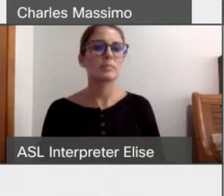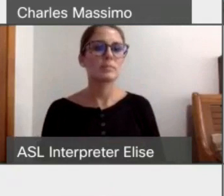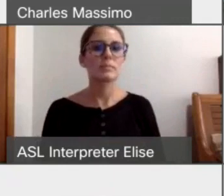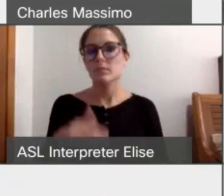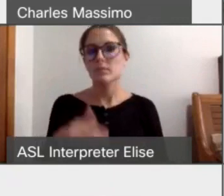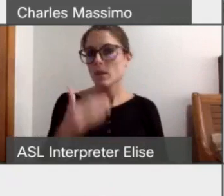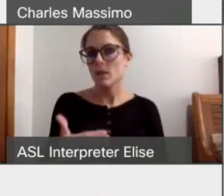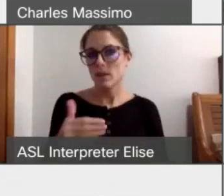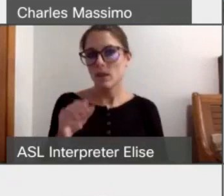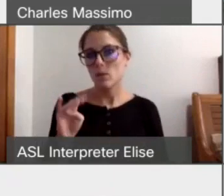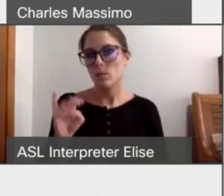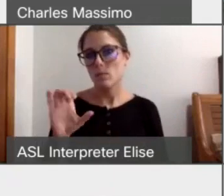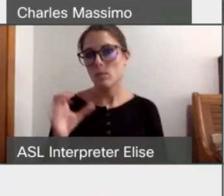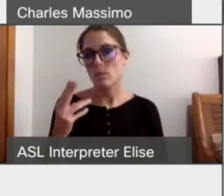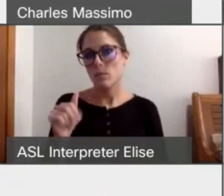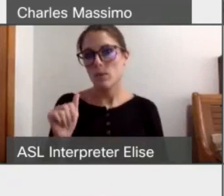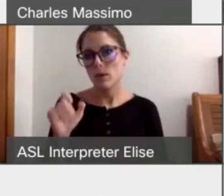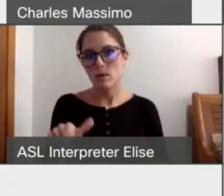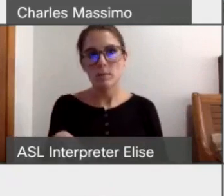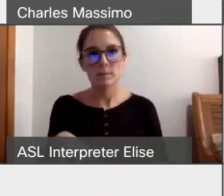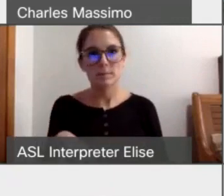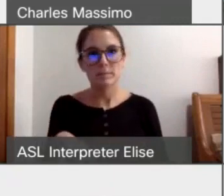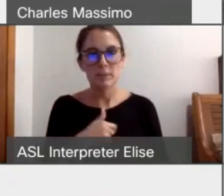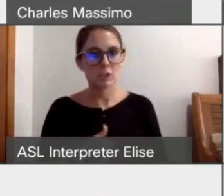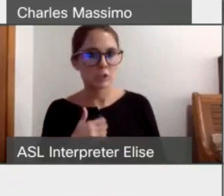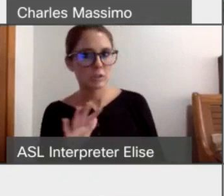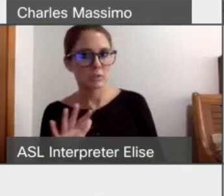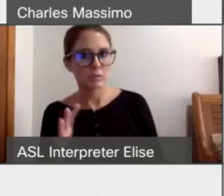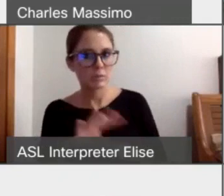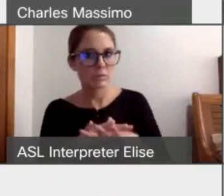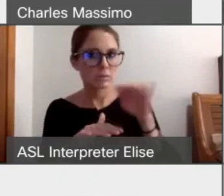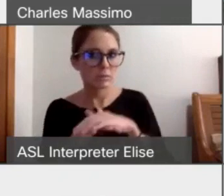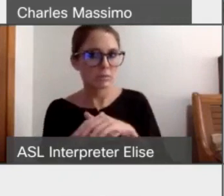Thanks, Michael, for the Definitely not reaction. an issue. Sorry.